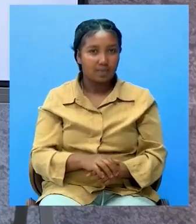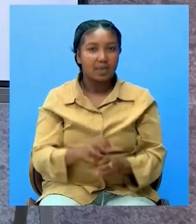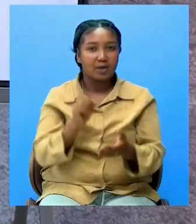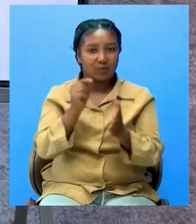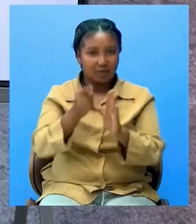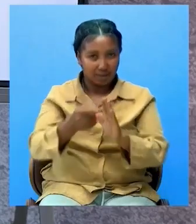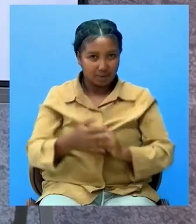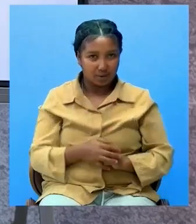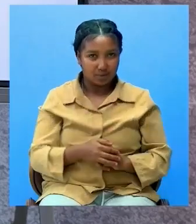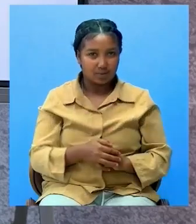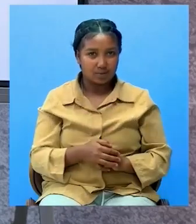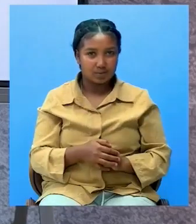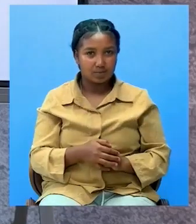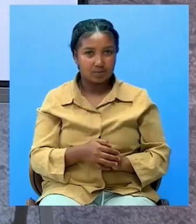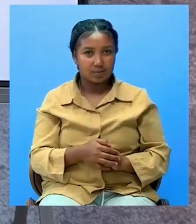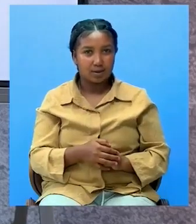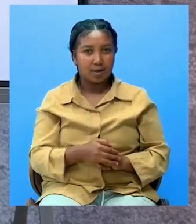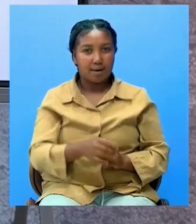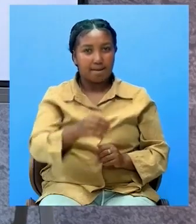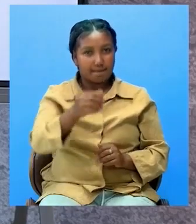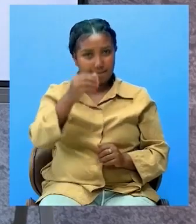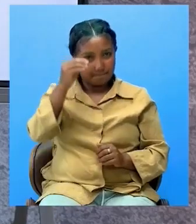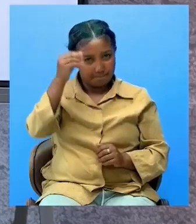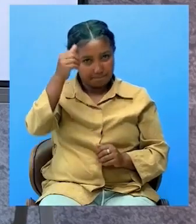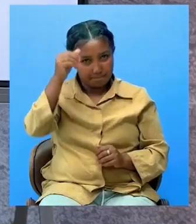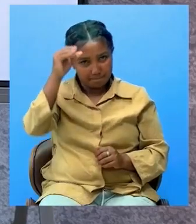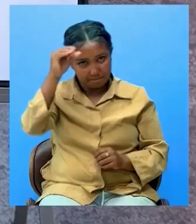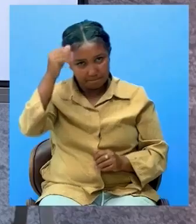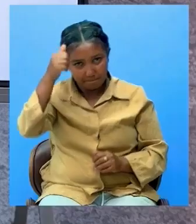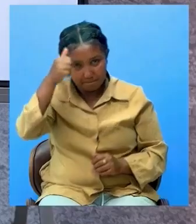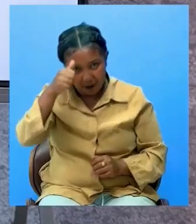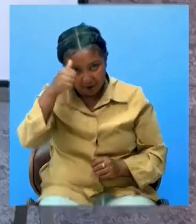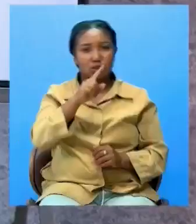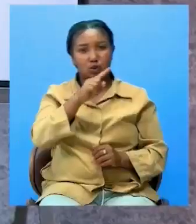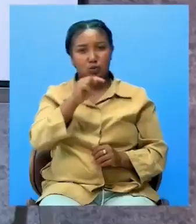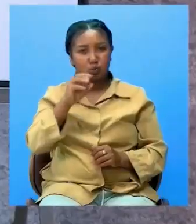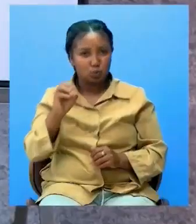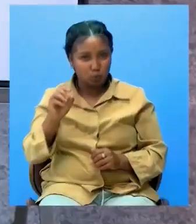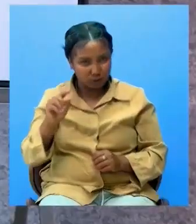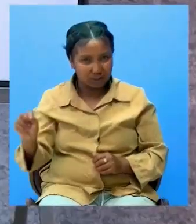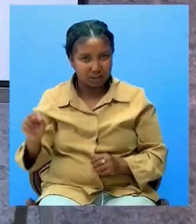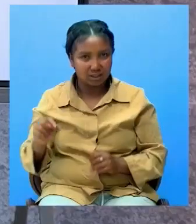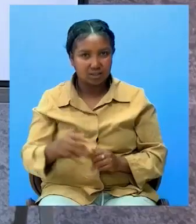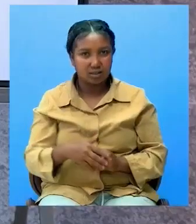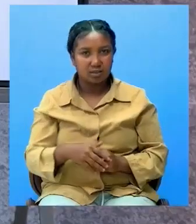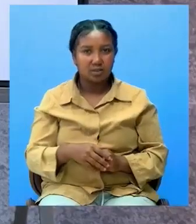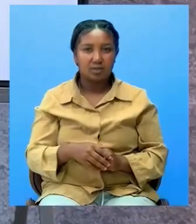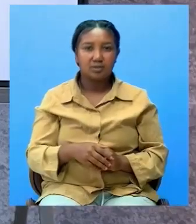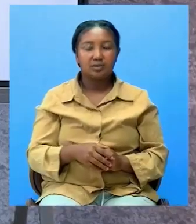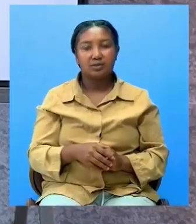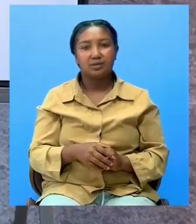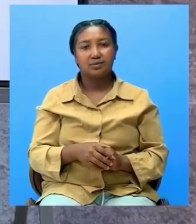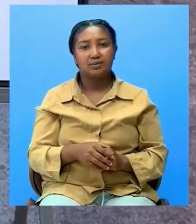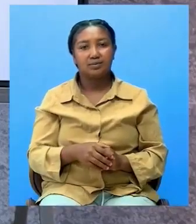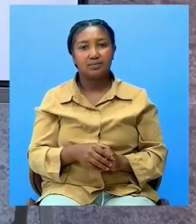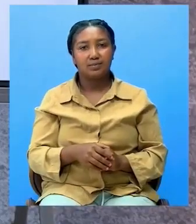For example, man, men, tools,